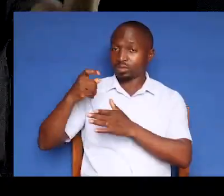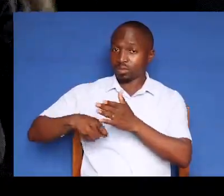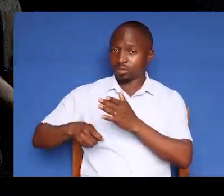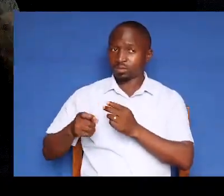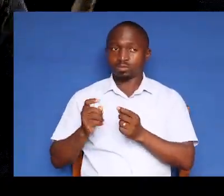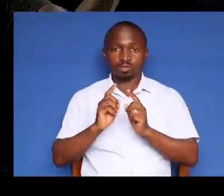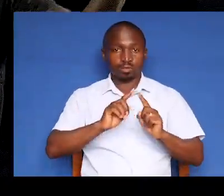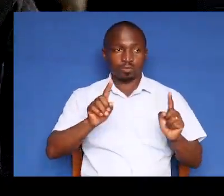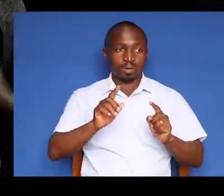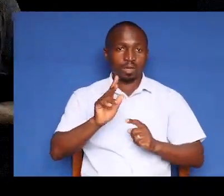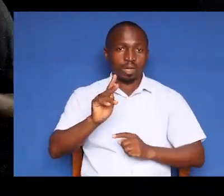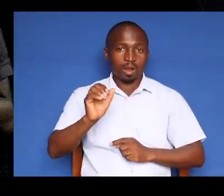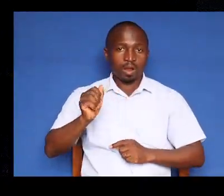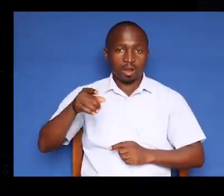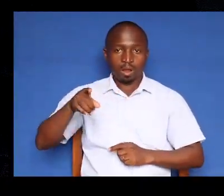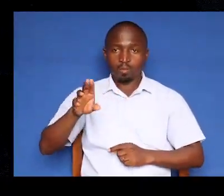compared to Kapungu, 20.